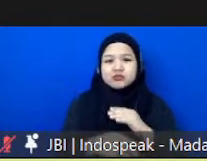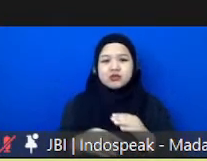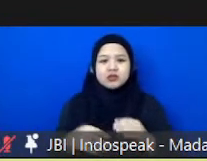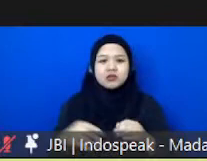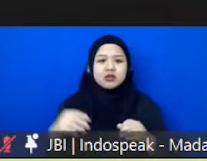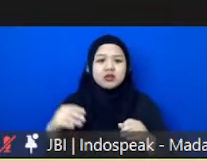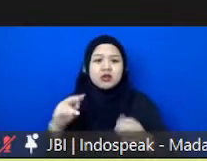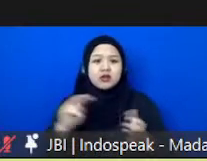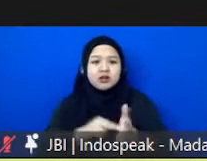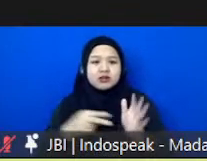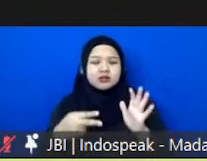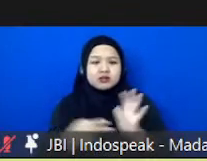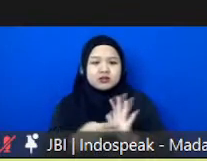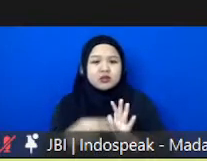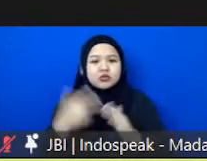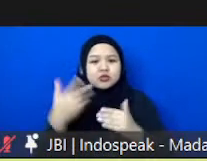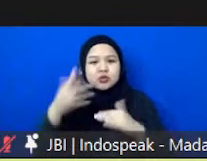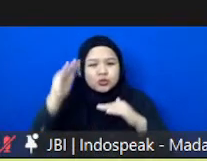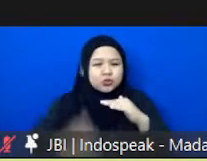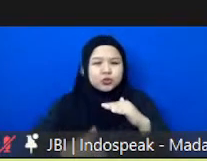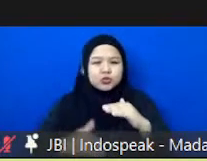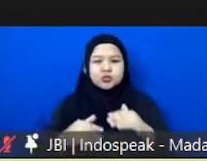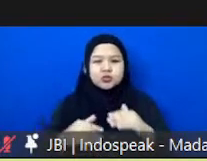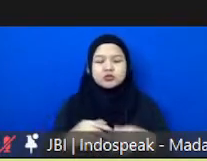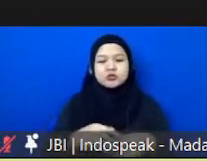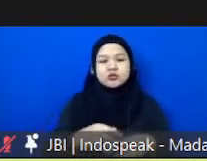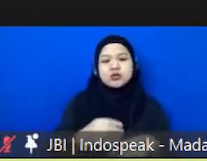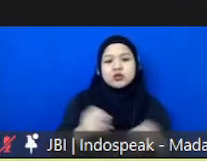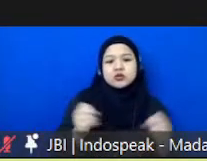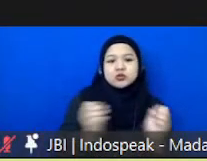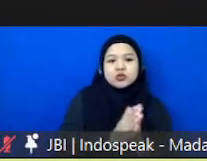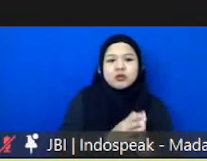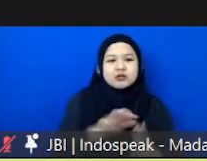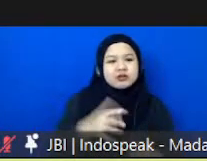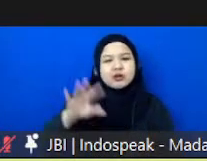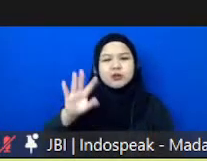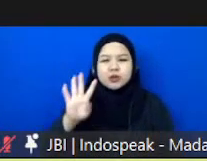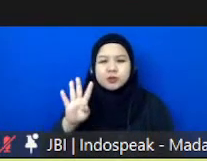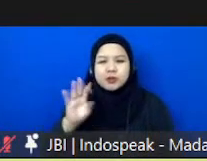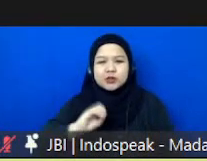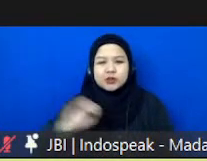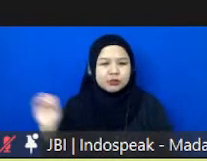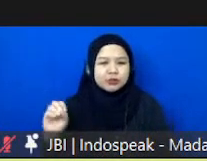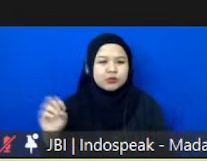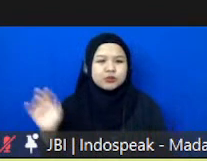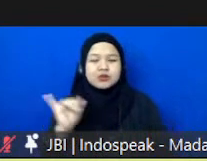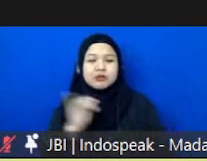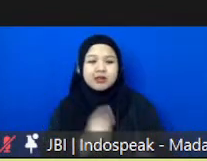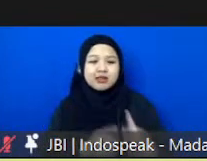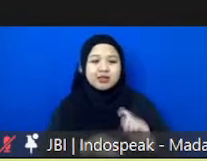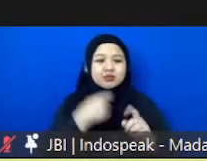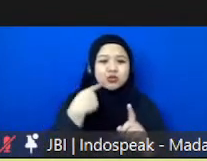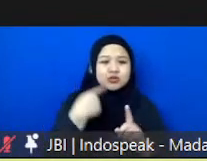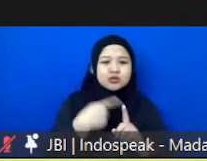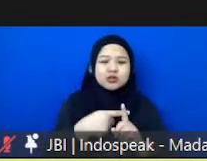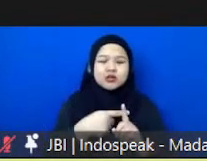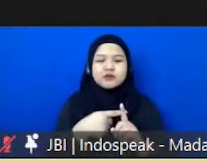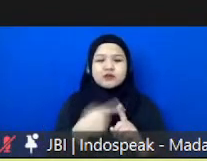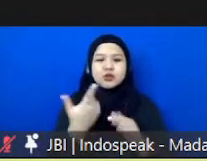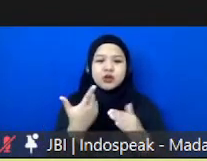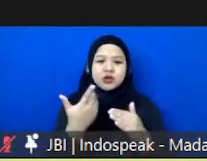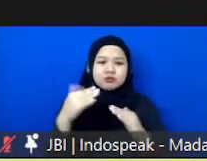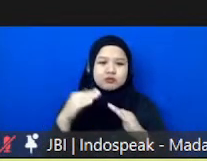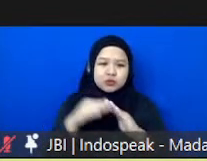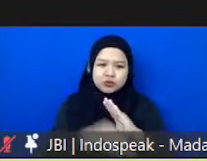the 4,000, and testing positivity rate has also plummeted. So now even Indonesia's